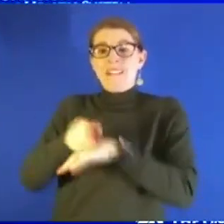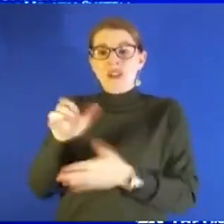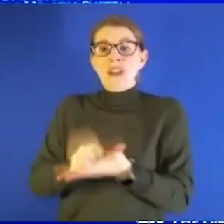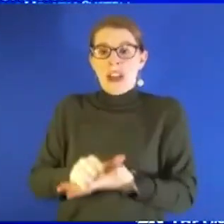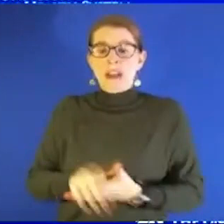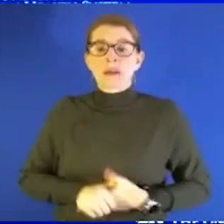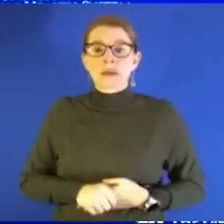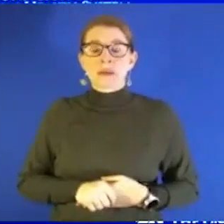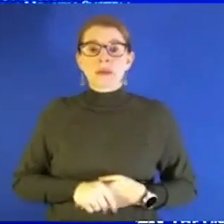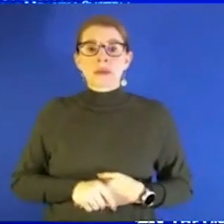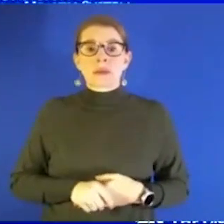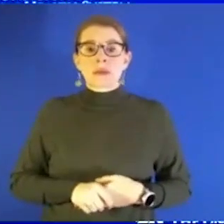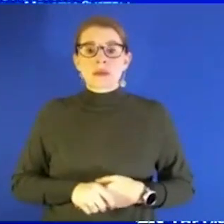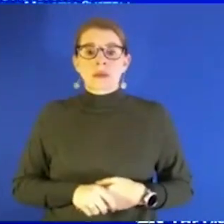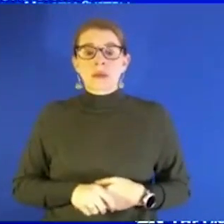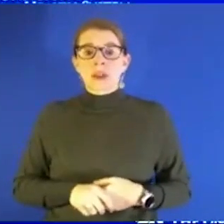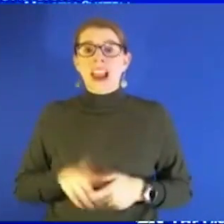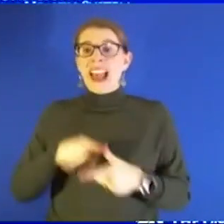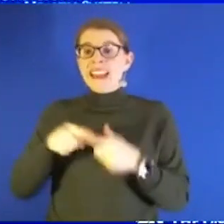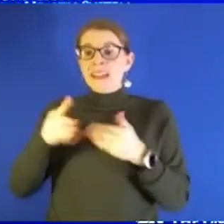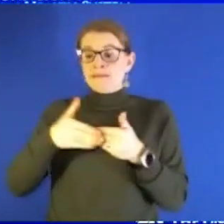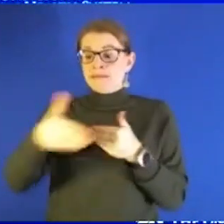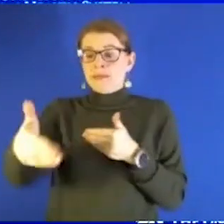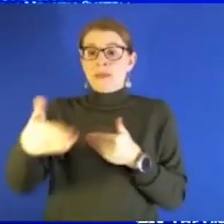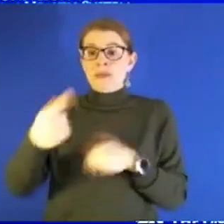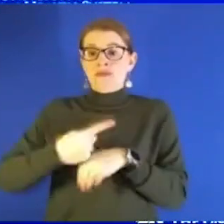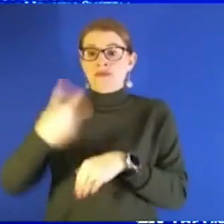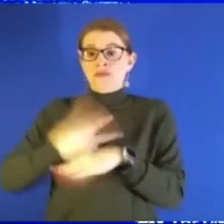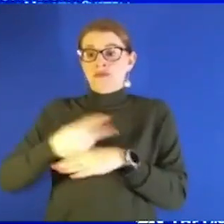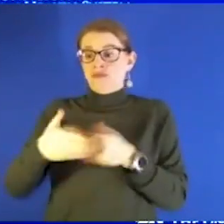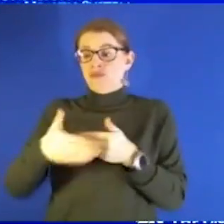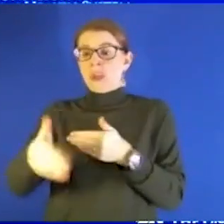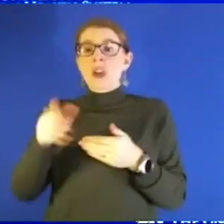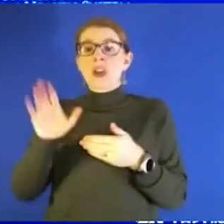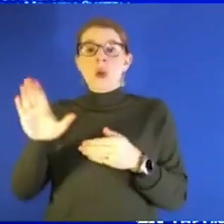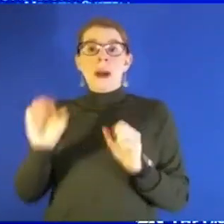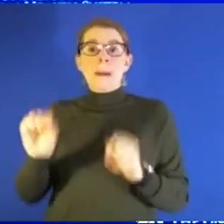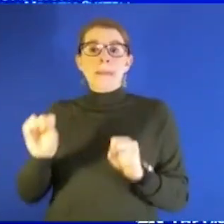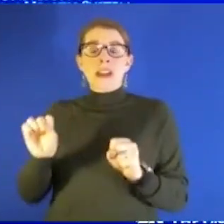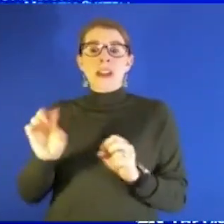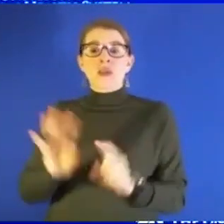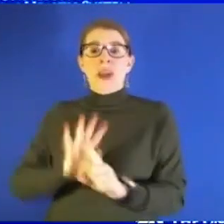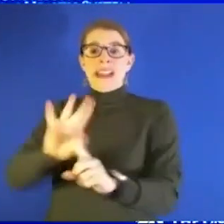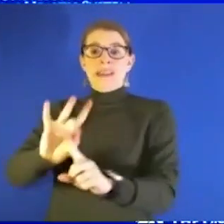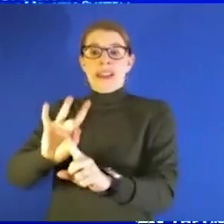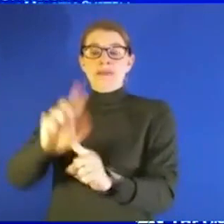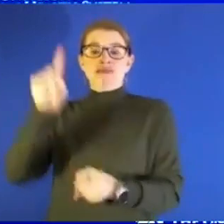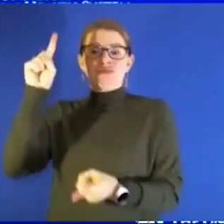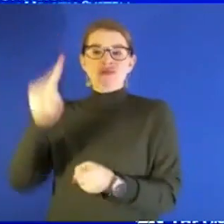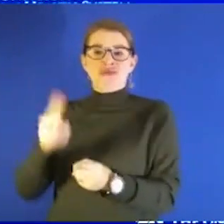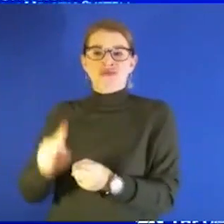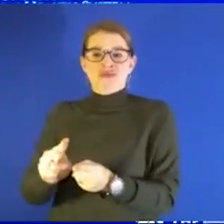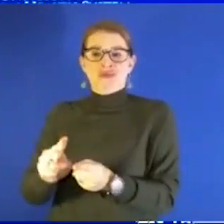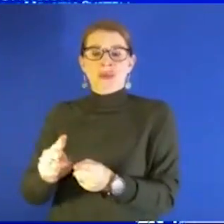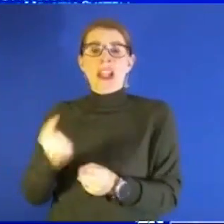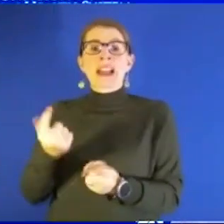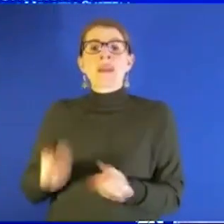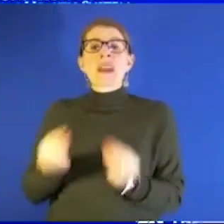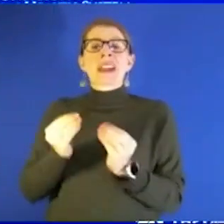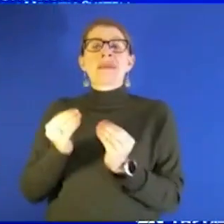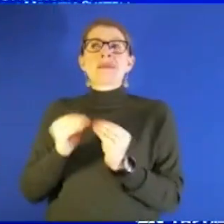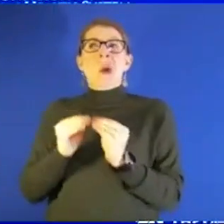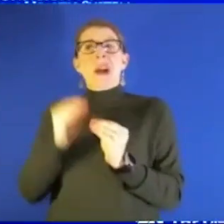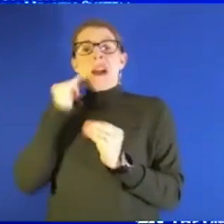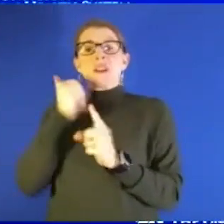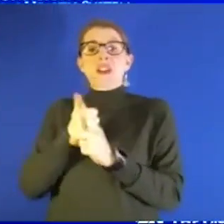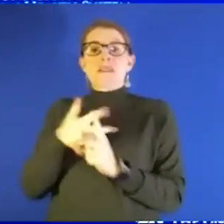your ability to transmit and your viral load goes down, probably even more so a little bit if you're vaccinated as well.